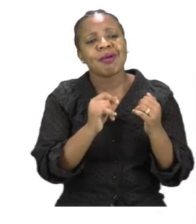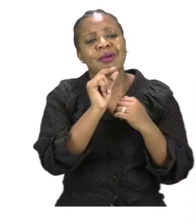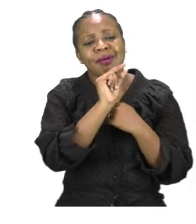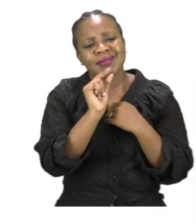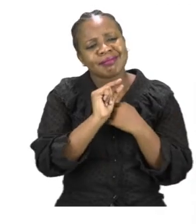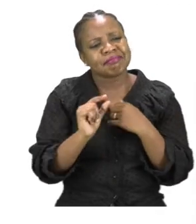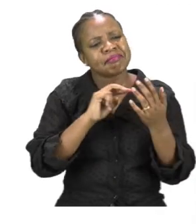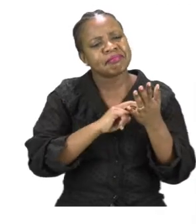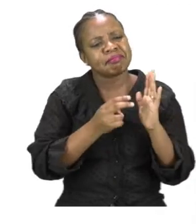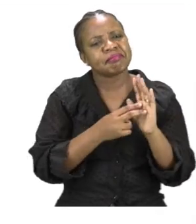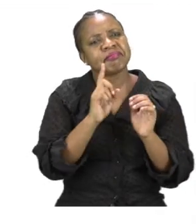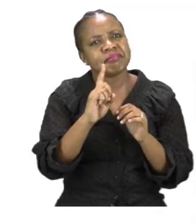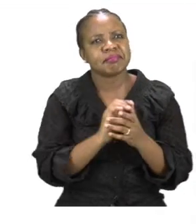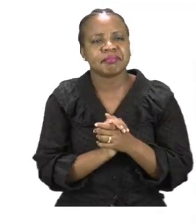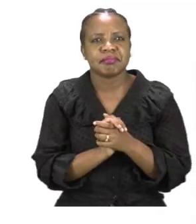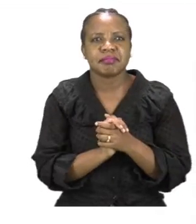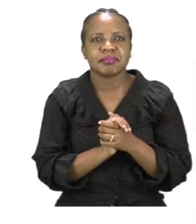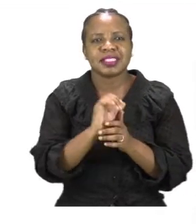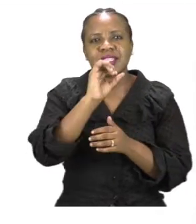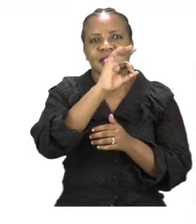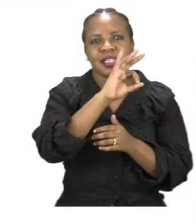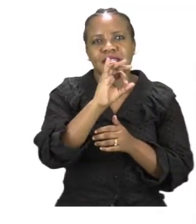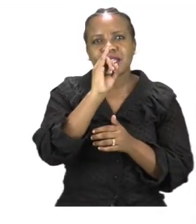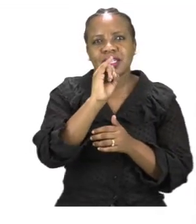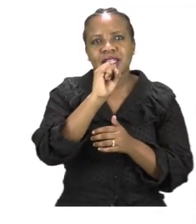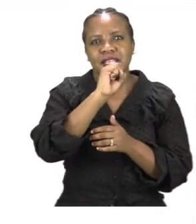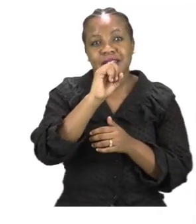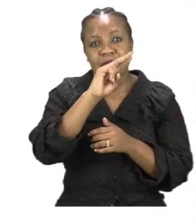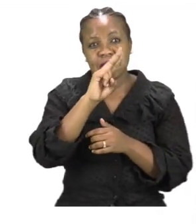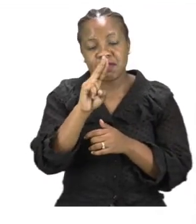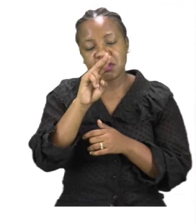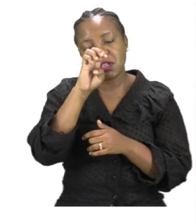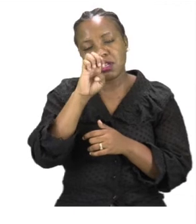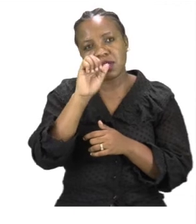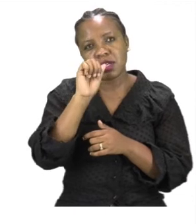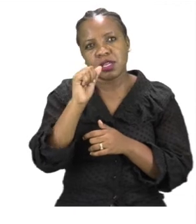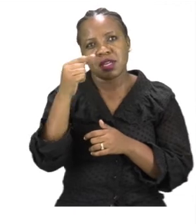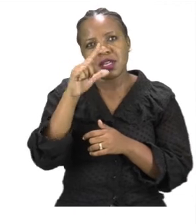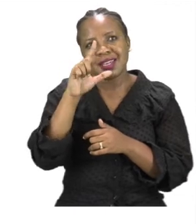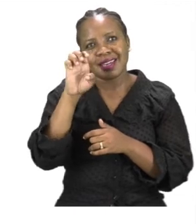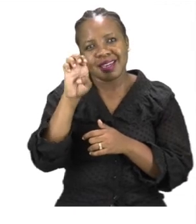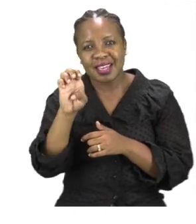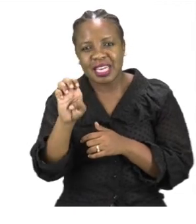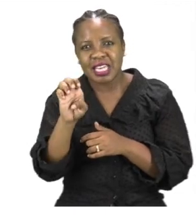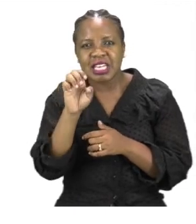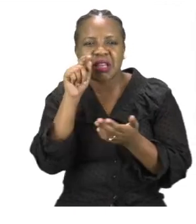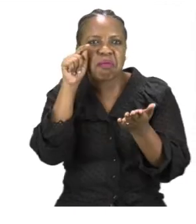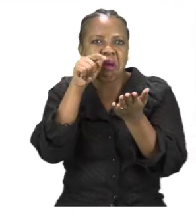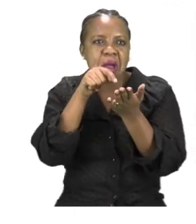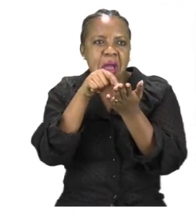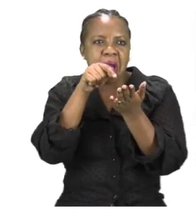the top. A fish eagle is a type of eagle. As you can see, we have a bird